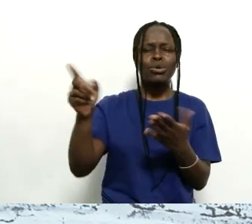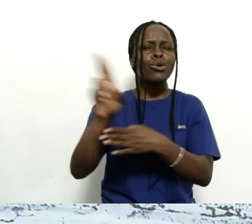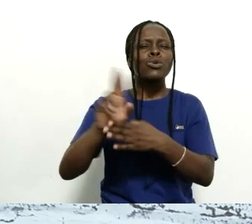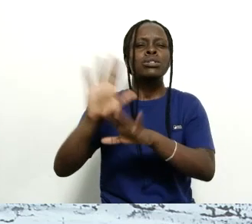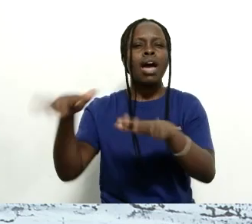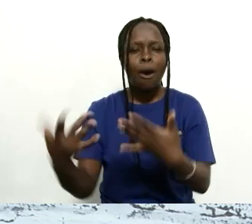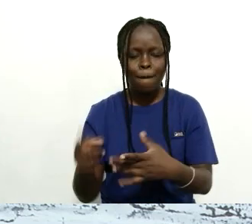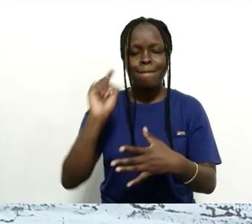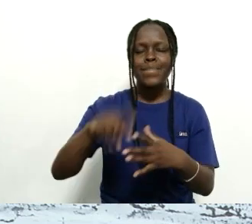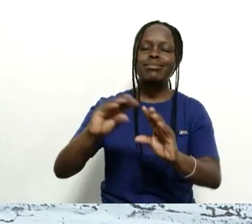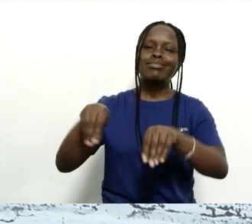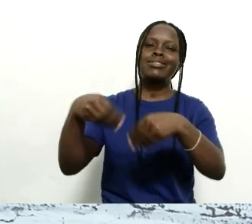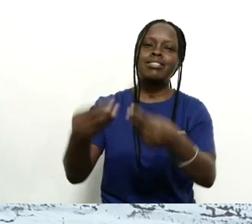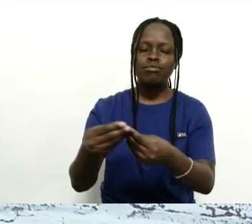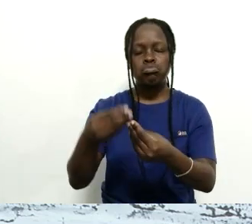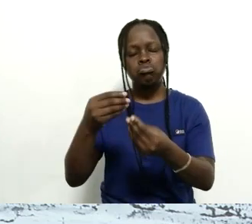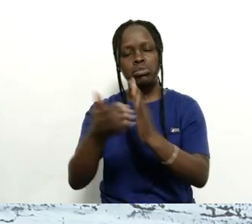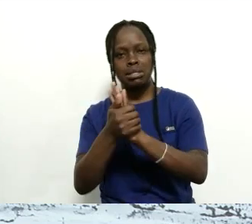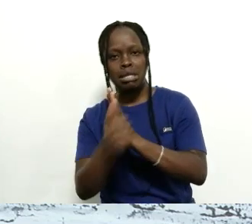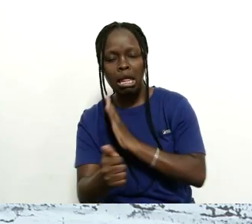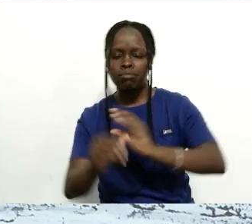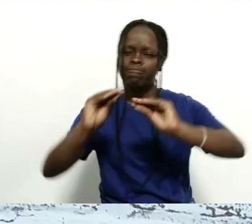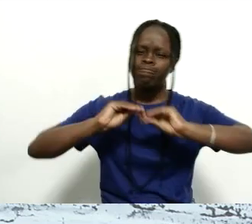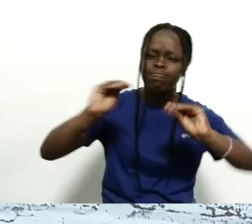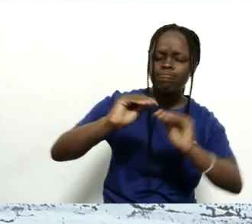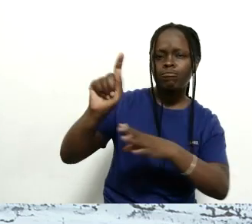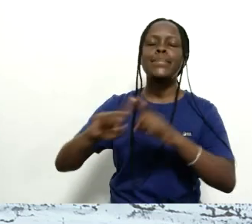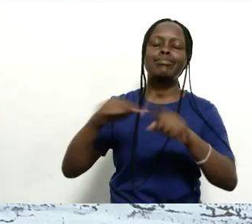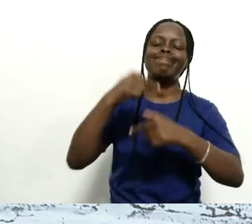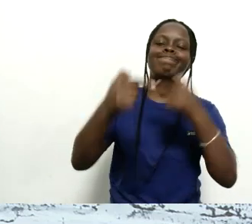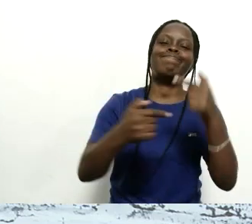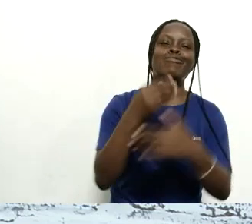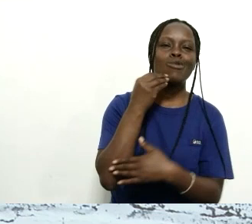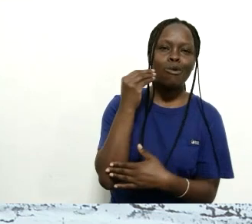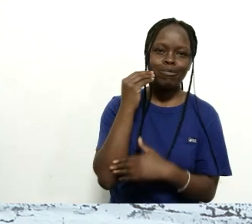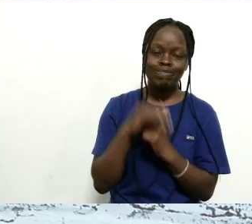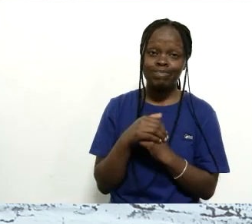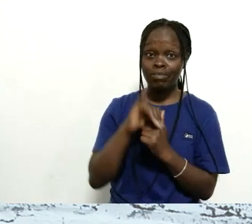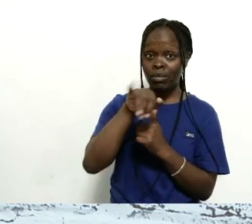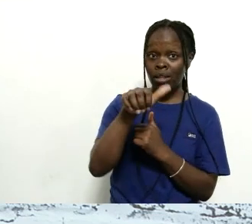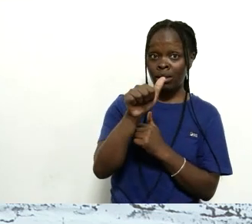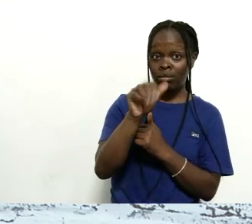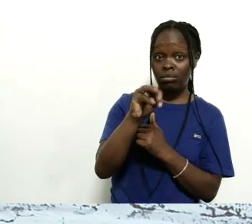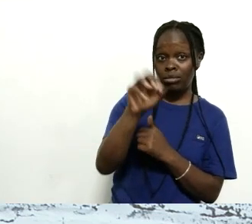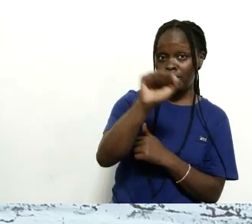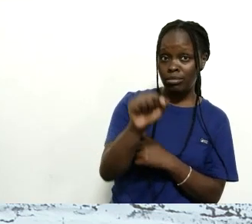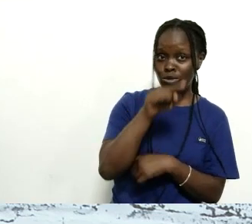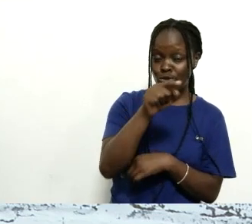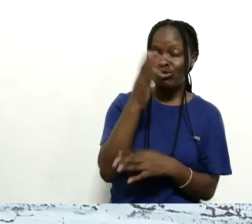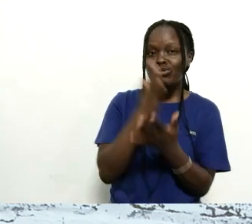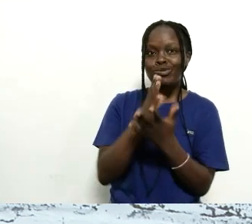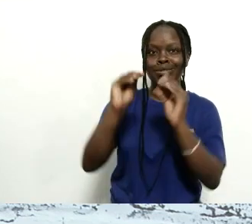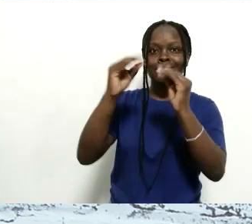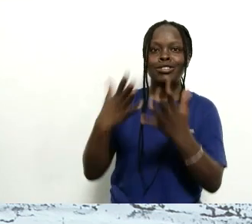available to them and how to harness on these resources. We're very big on capacity building because we know it's not enough to